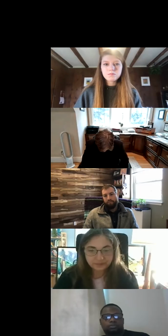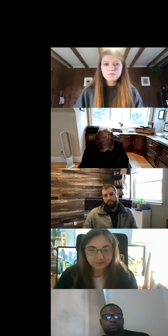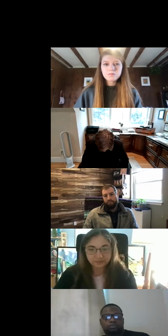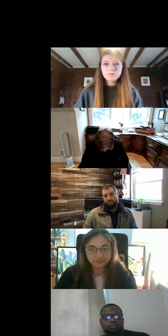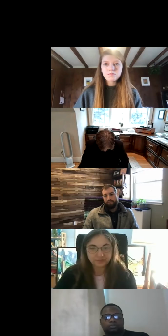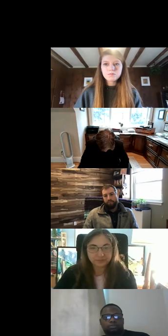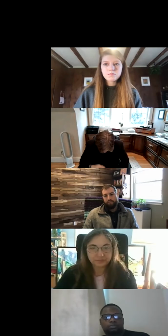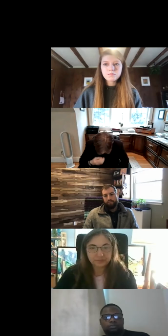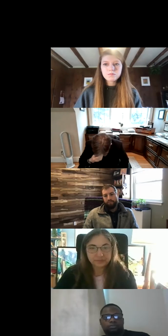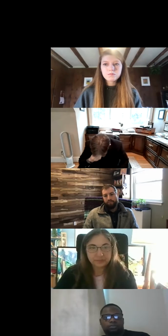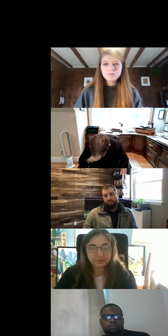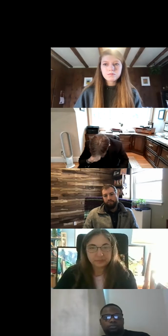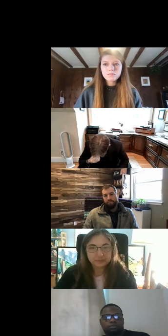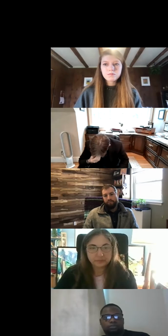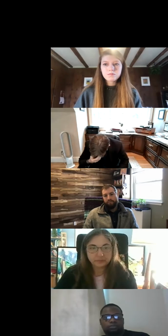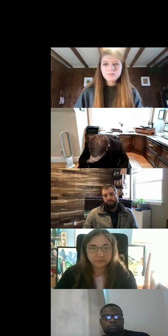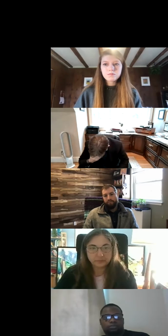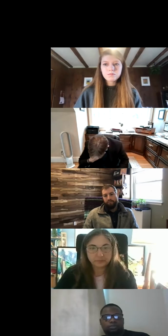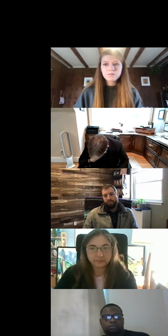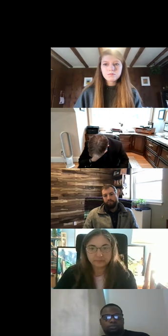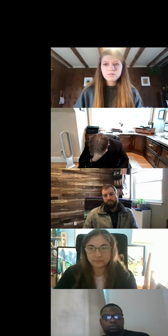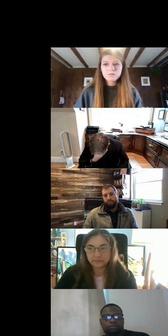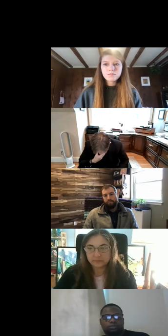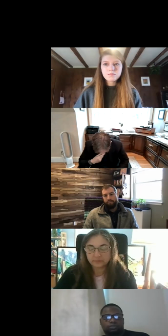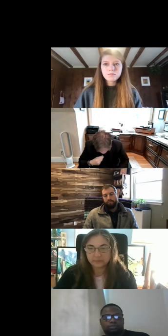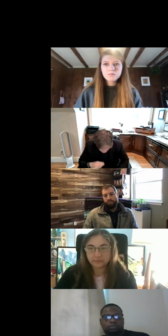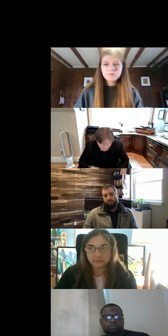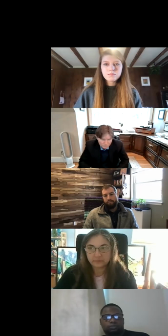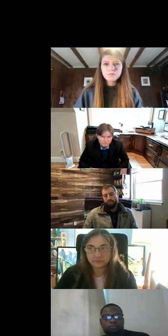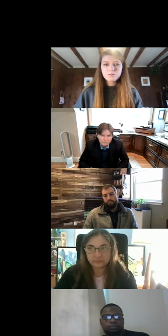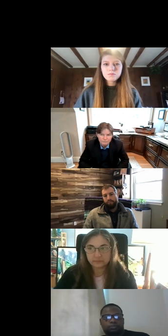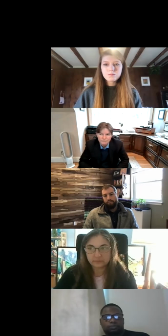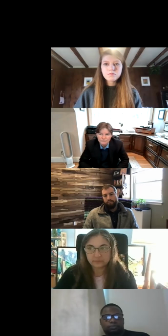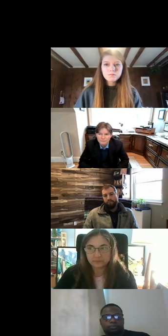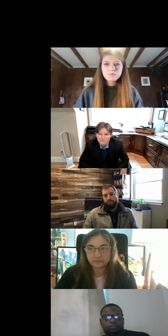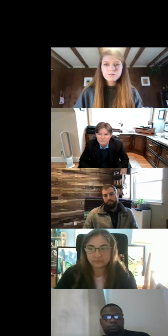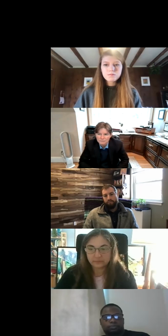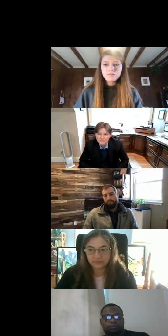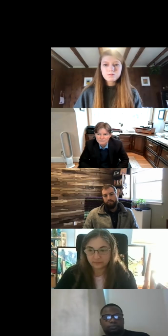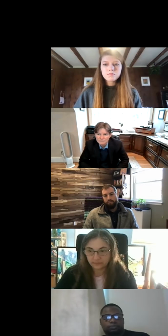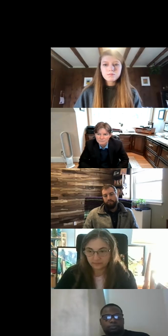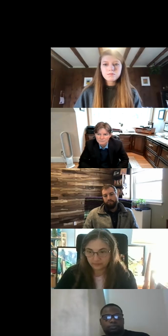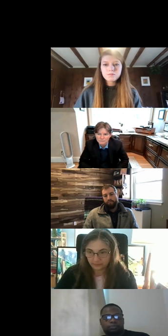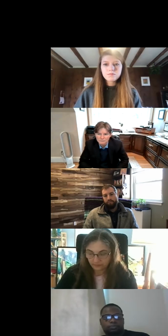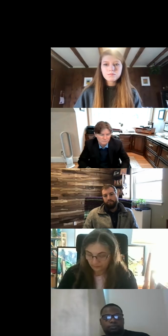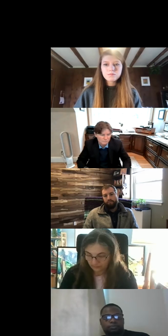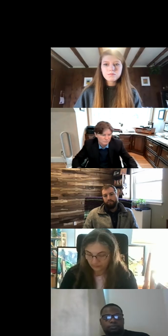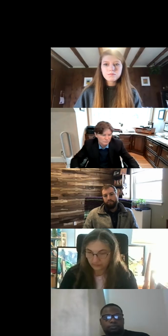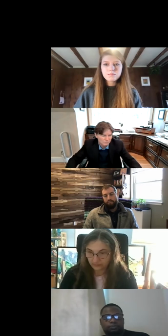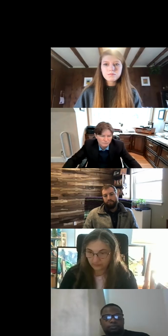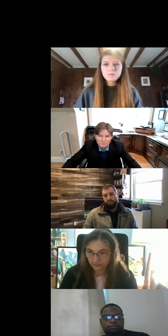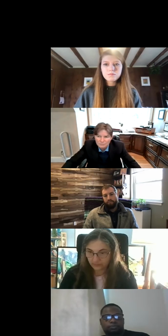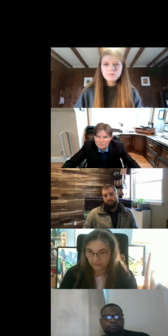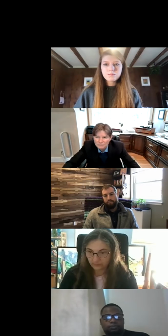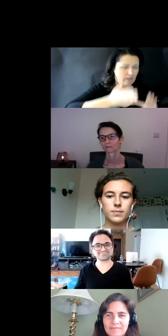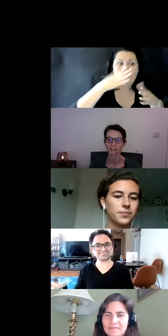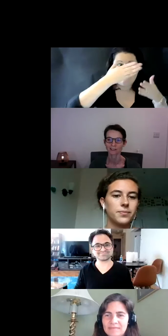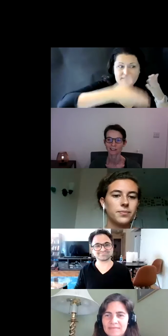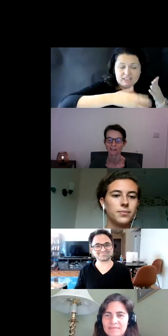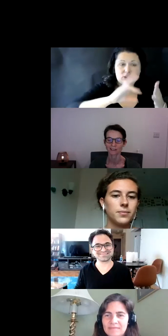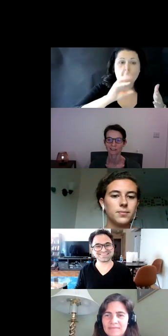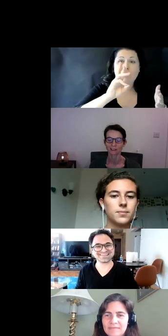started. So we did the Delphi group with the professionals just as a stopgap filler, but because by the time they'd finished with